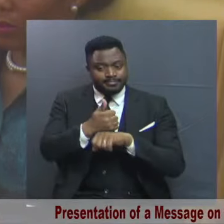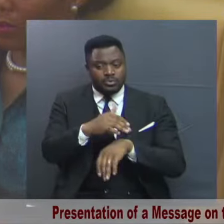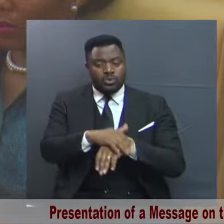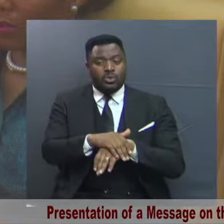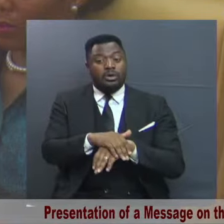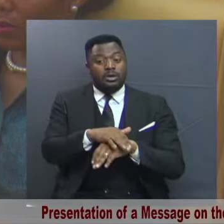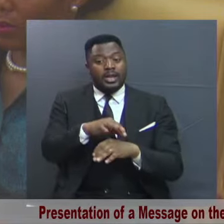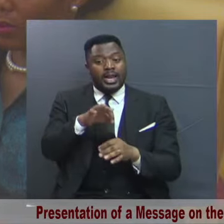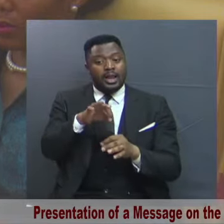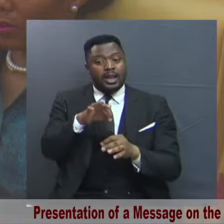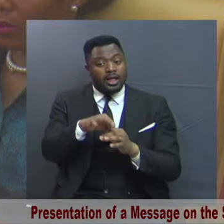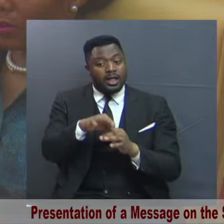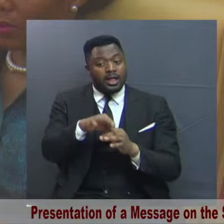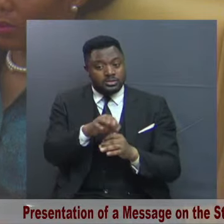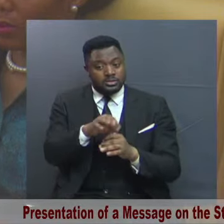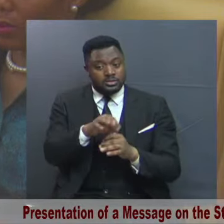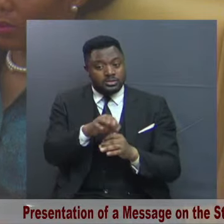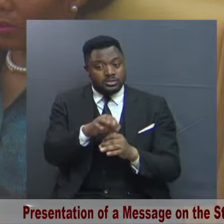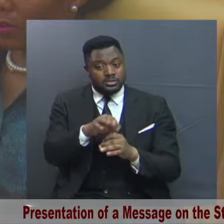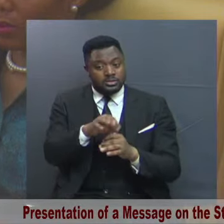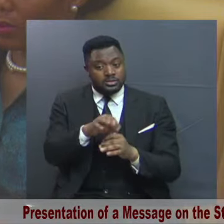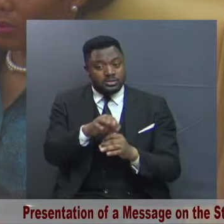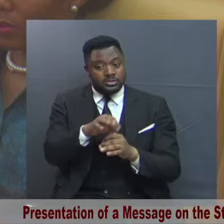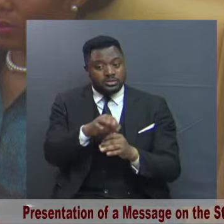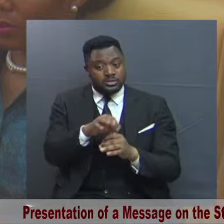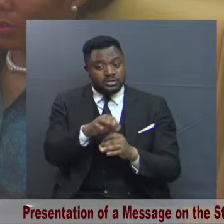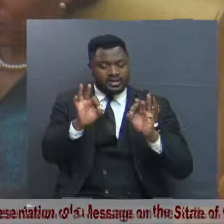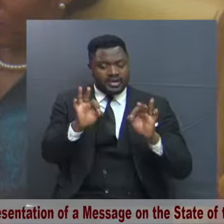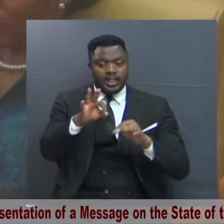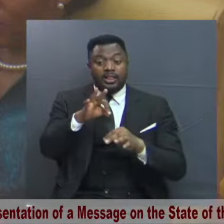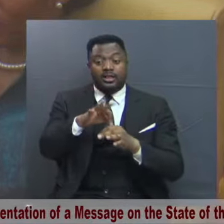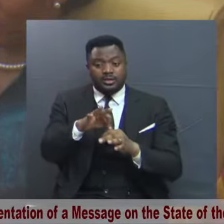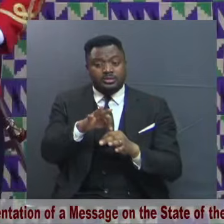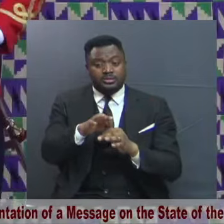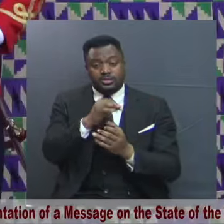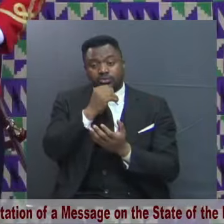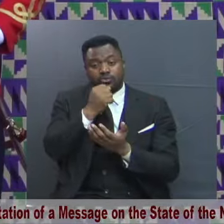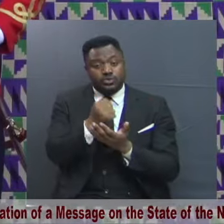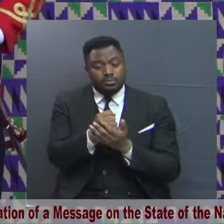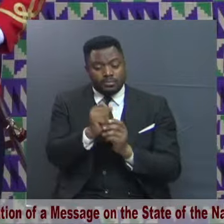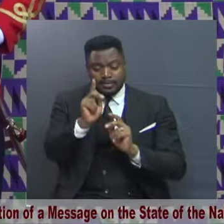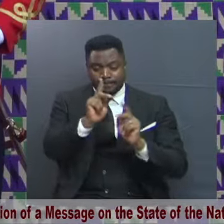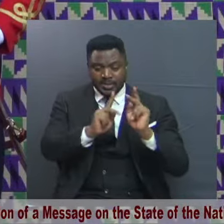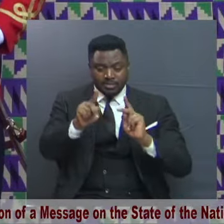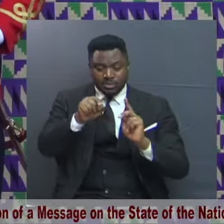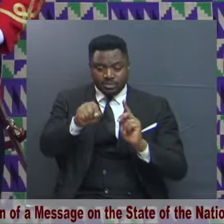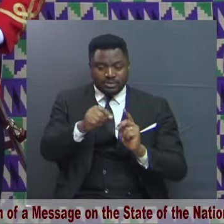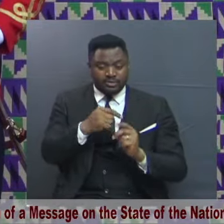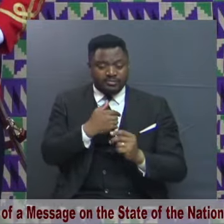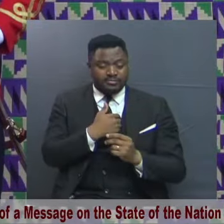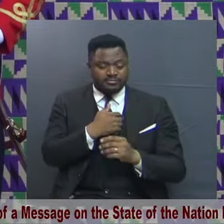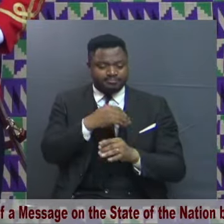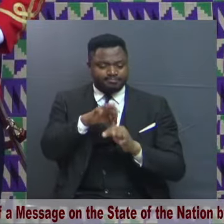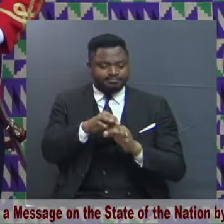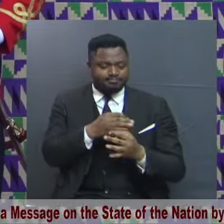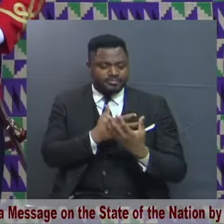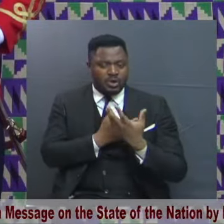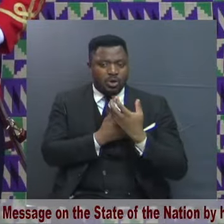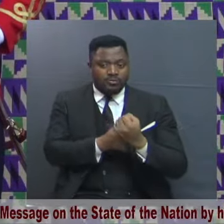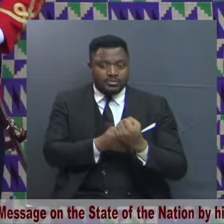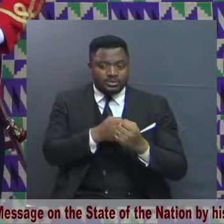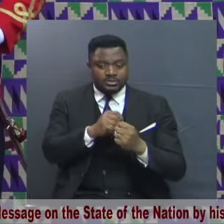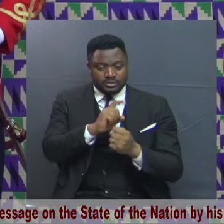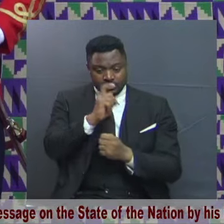elections and the holding of free and credible elections ensure that people have confidence in the government that